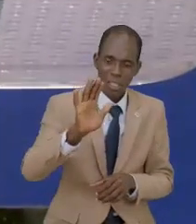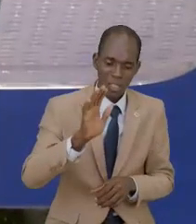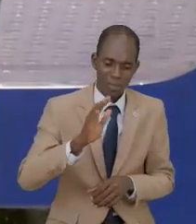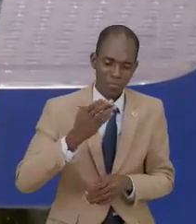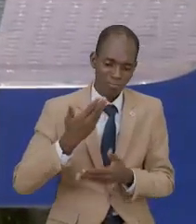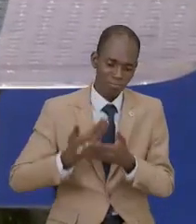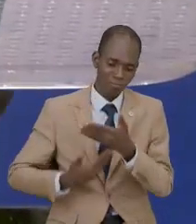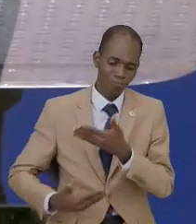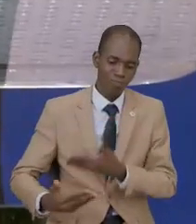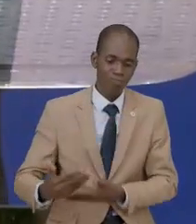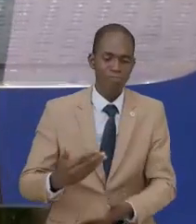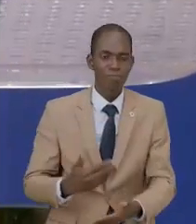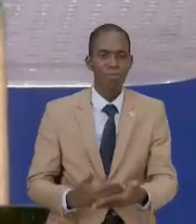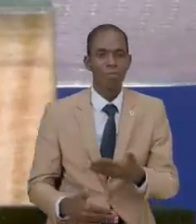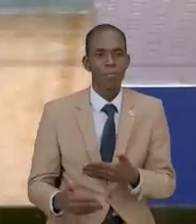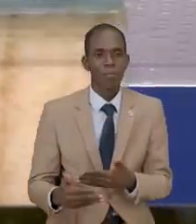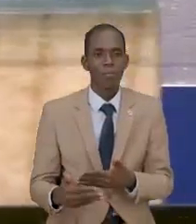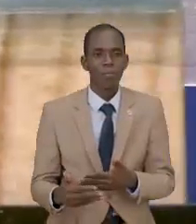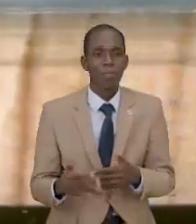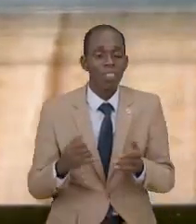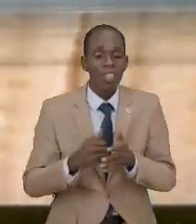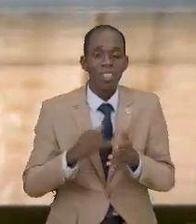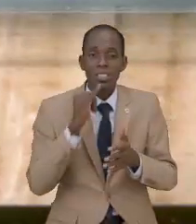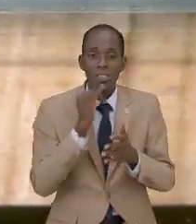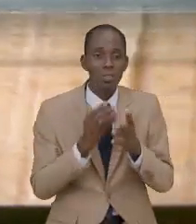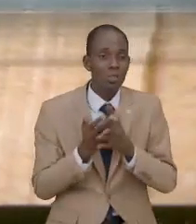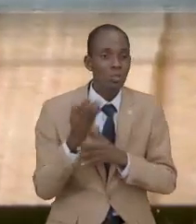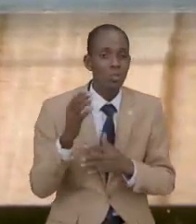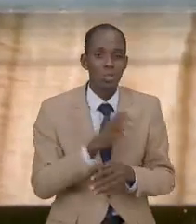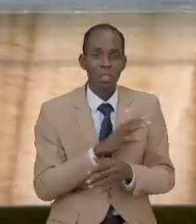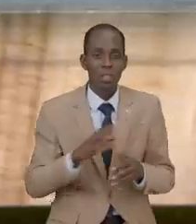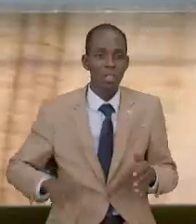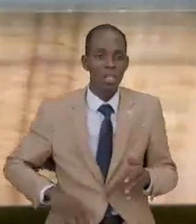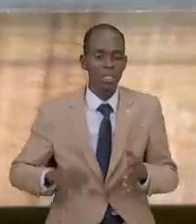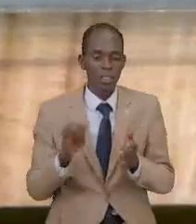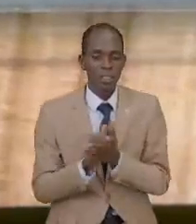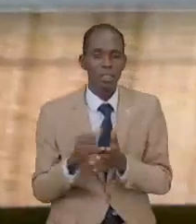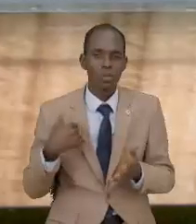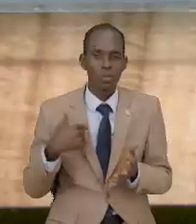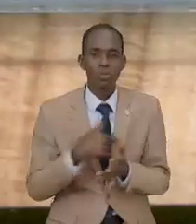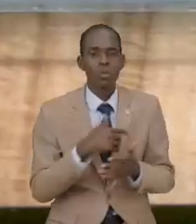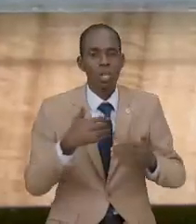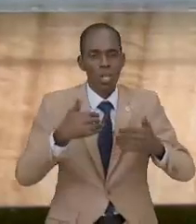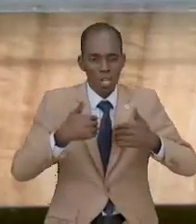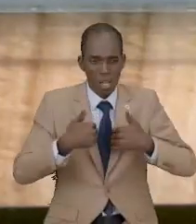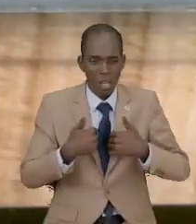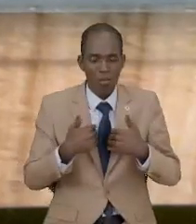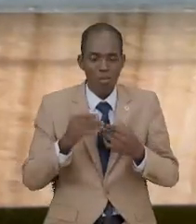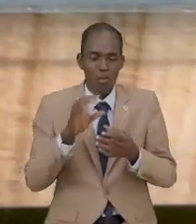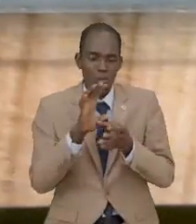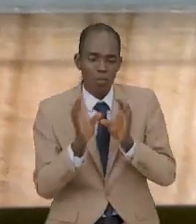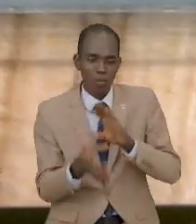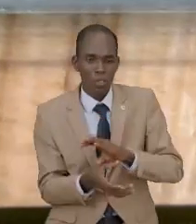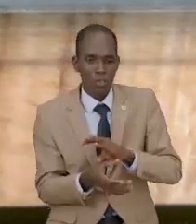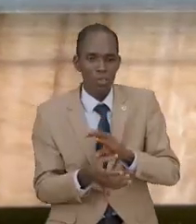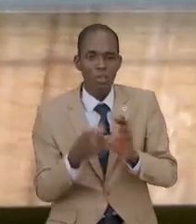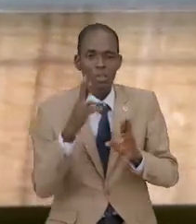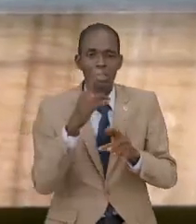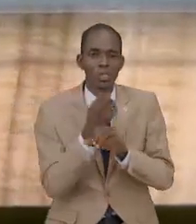You see that it's through Christ we have conversion,